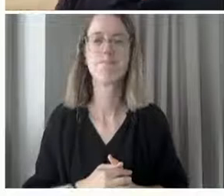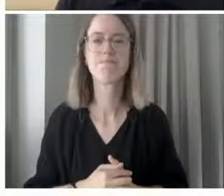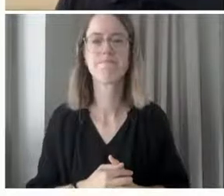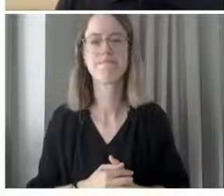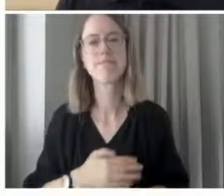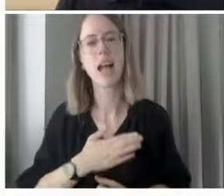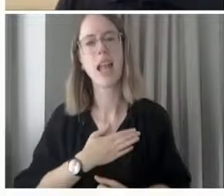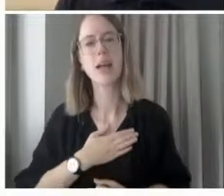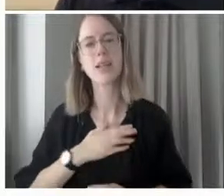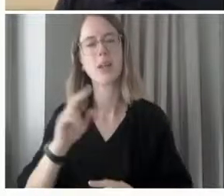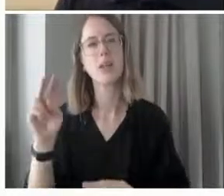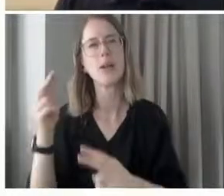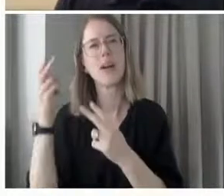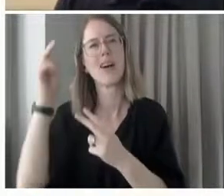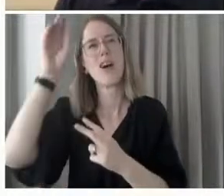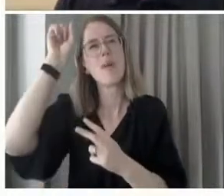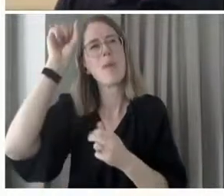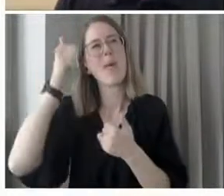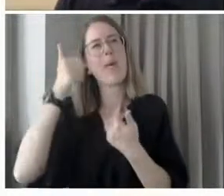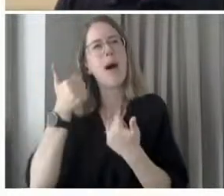nostalgic.